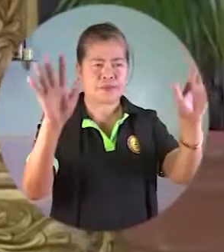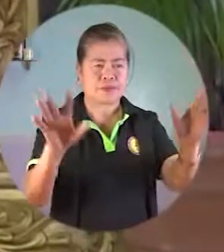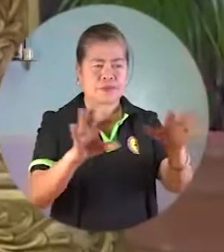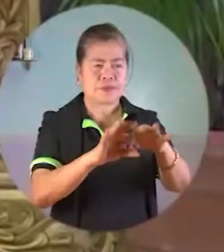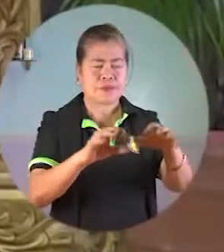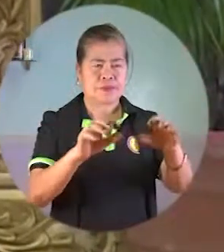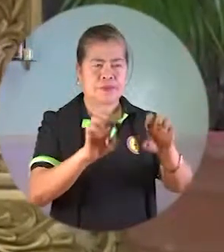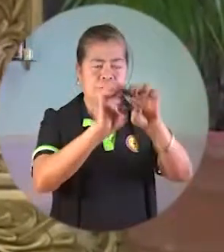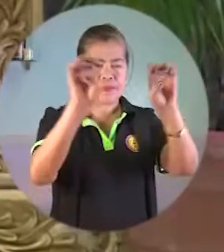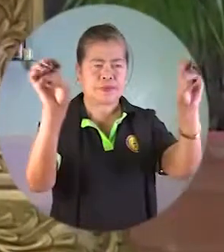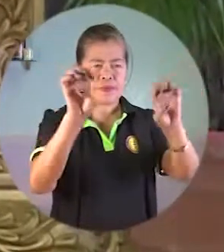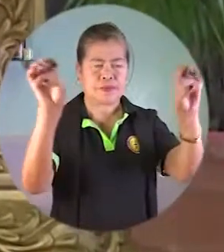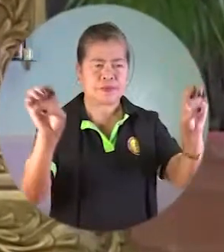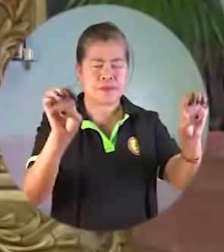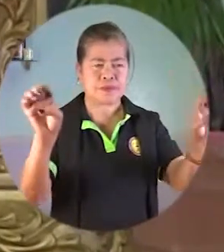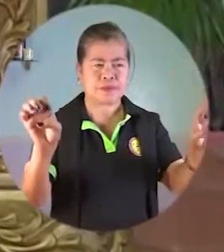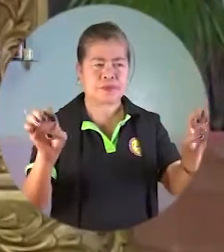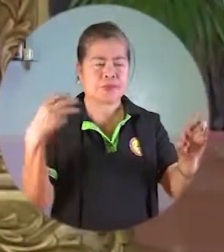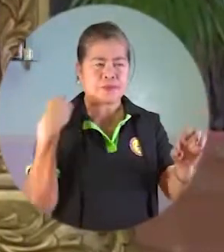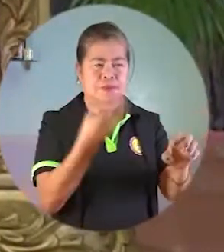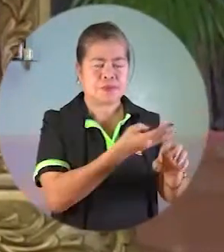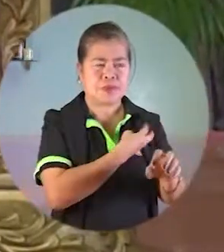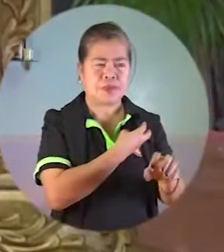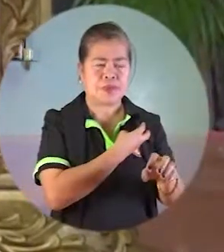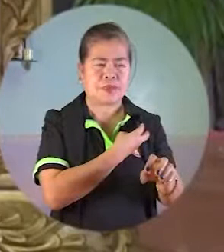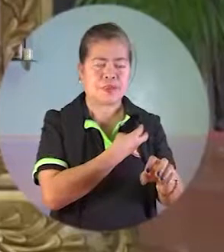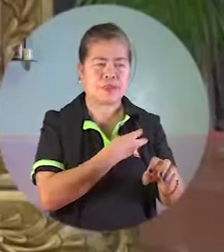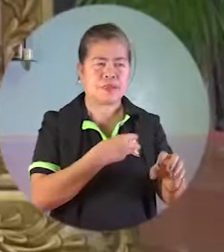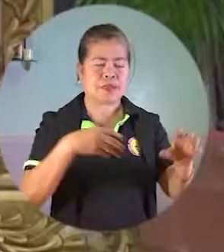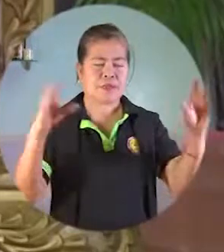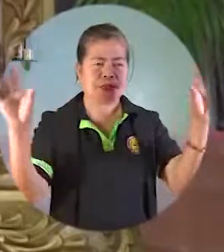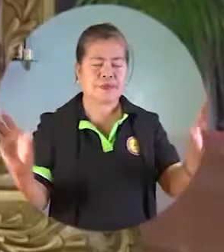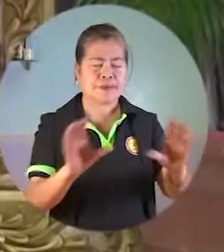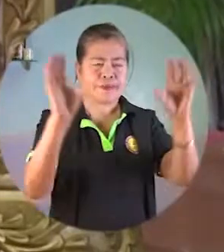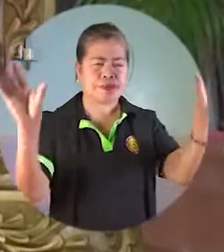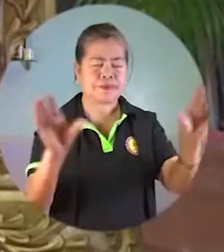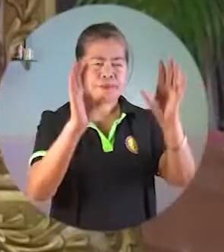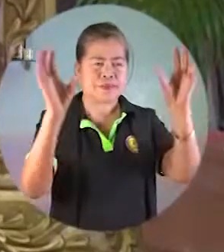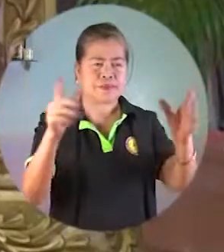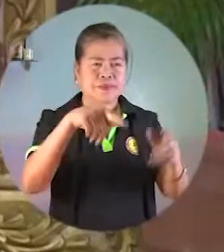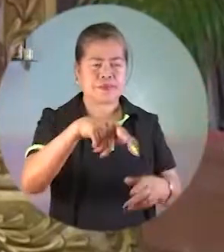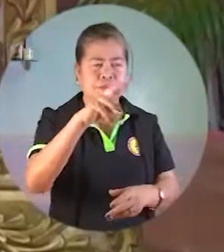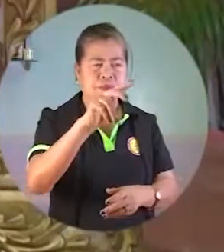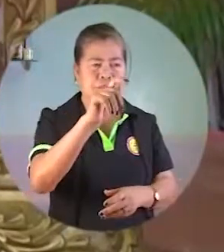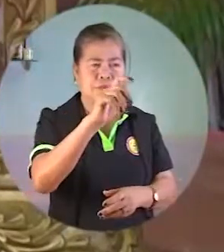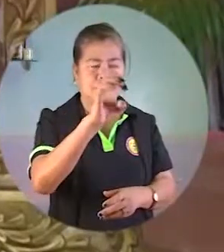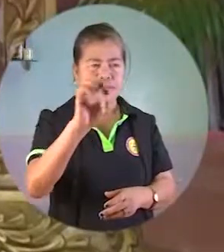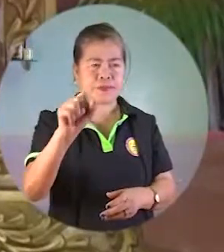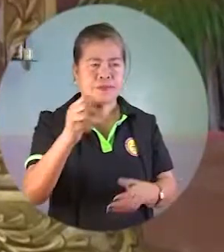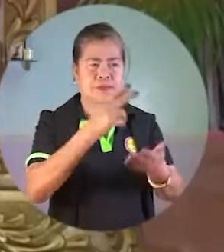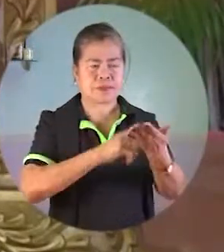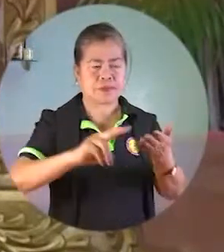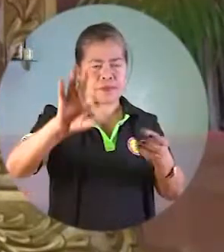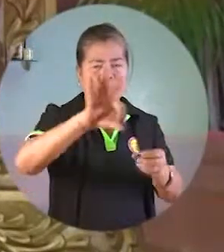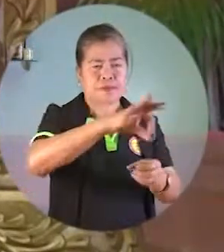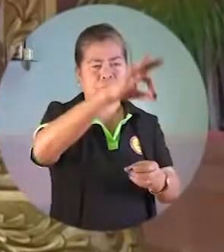7 Sundays of Easter, we now celebrate Pentecost, the descent of